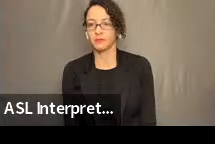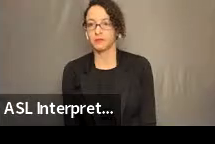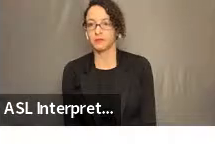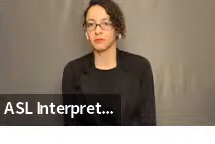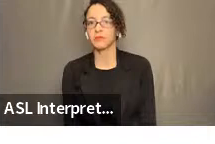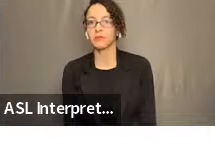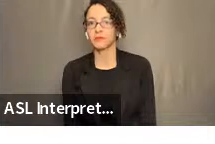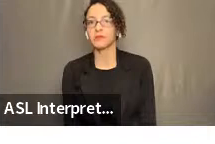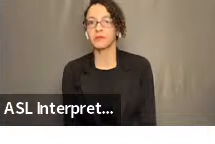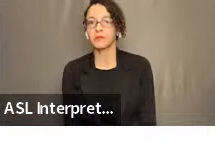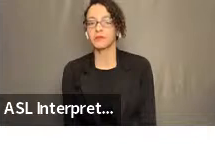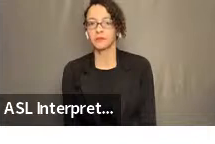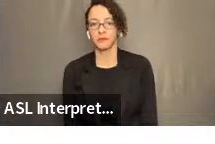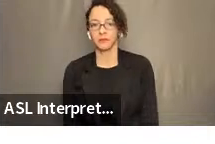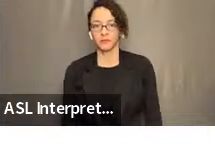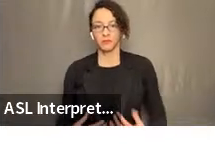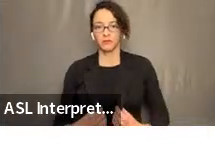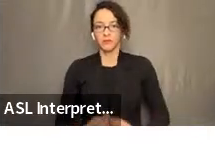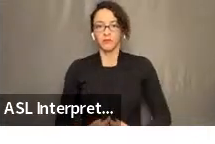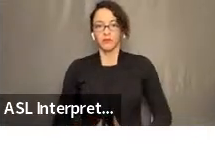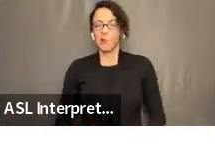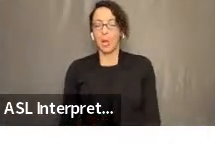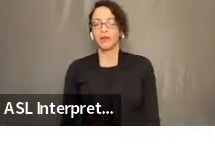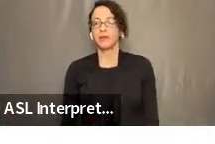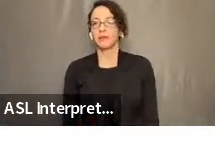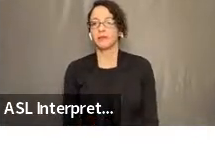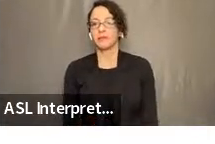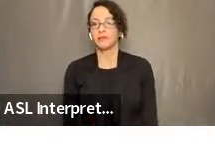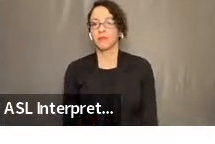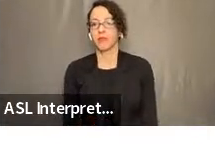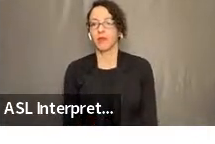an English channel. I see.